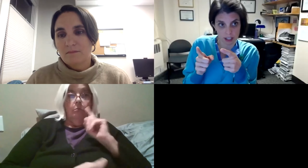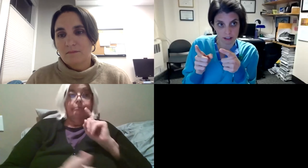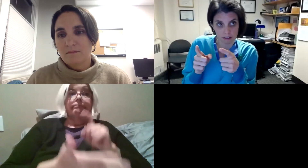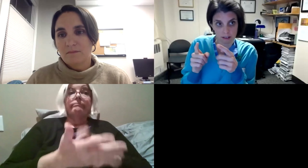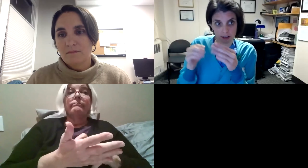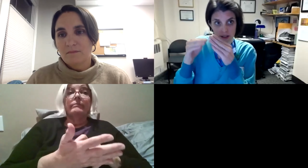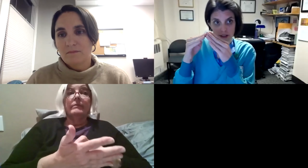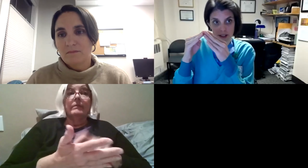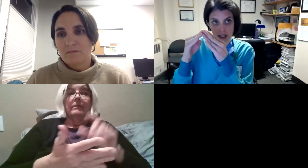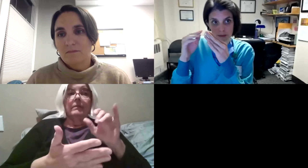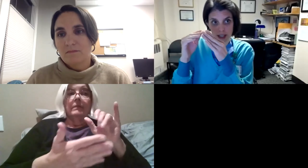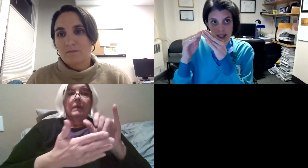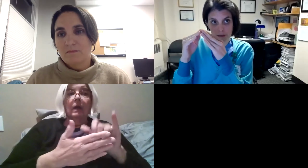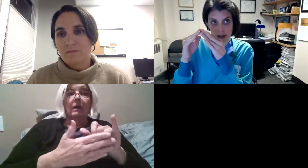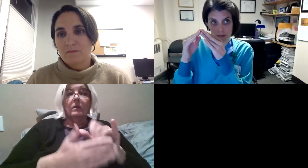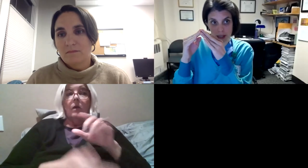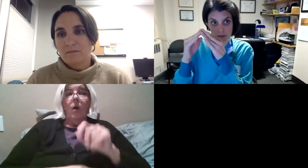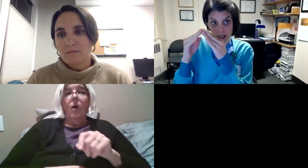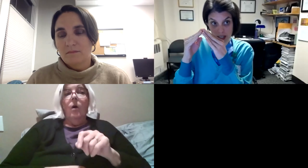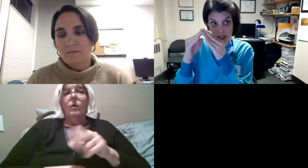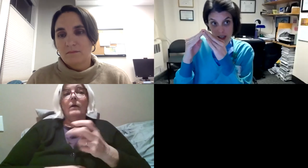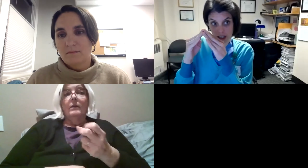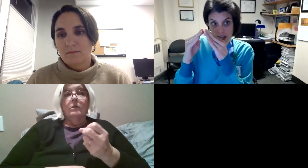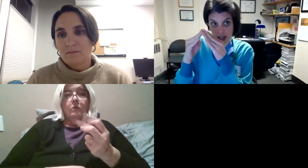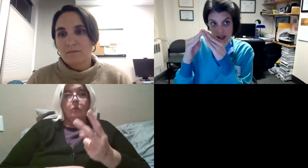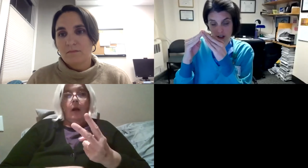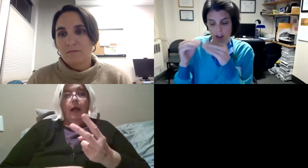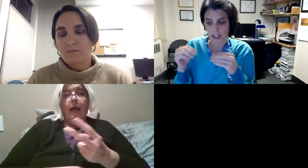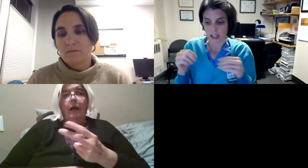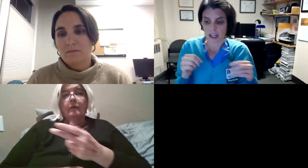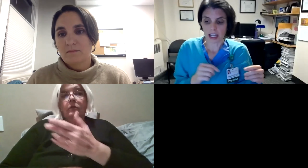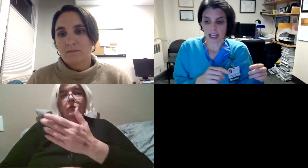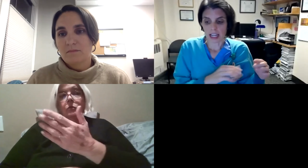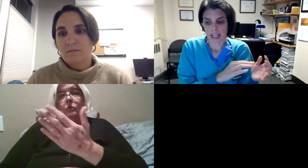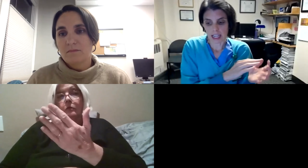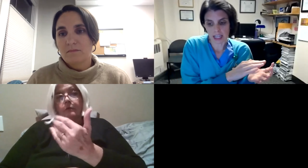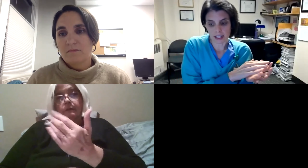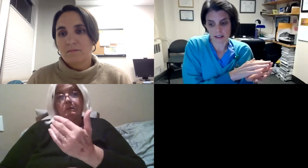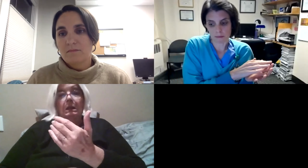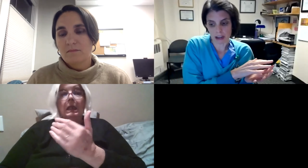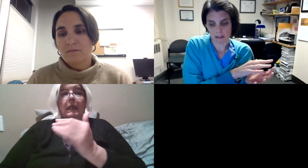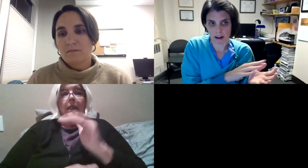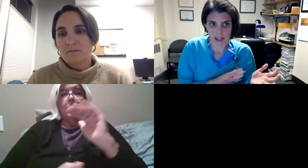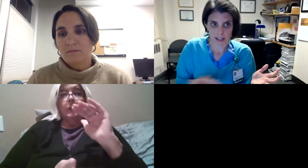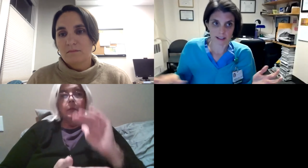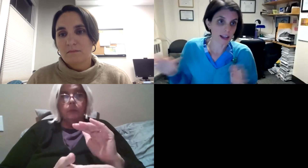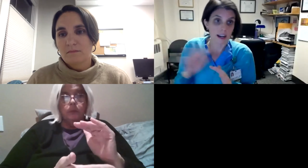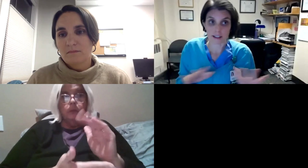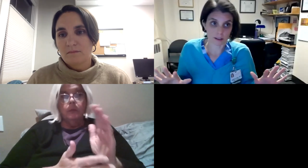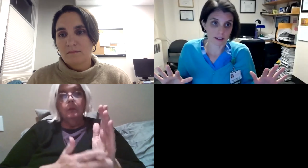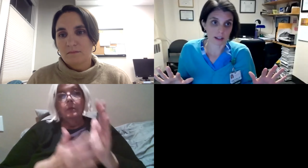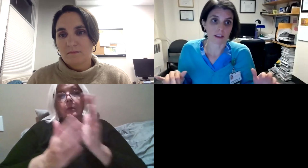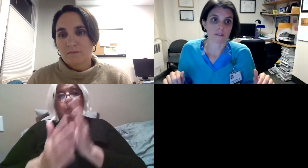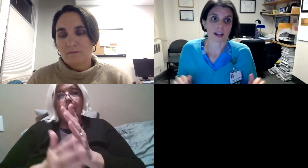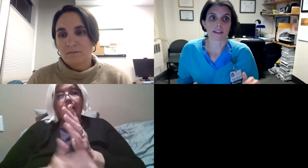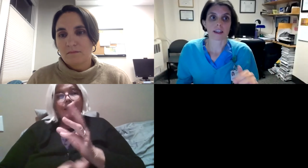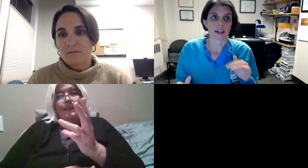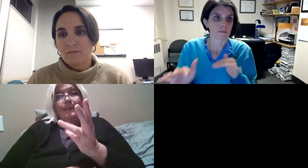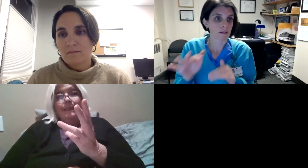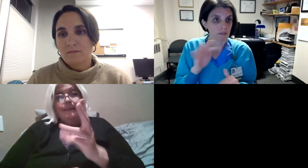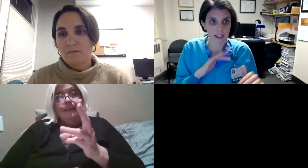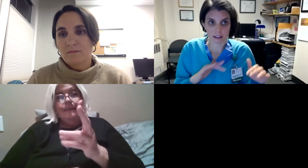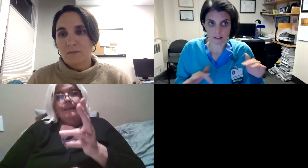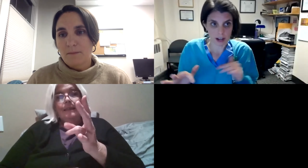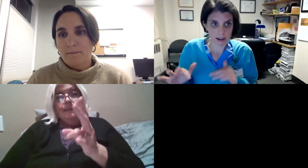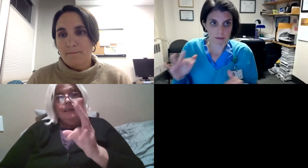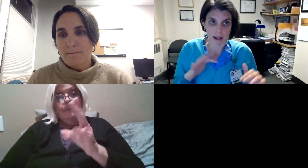to 15-year-olds. So it seems like that might be a peak age. In myocarditis not associated with the vaccine,